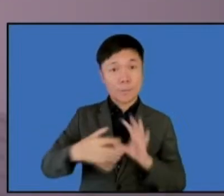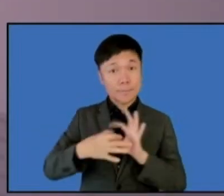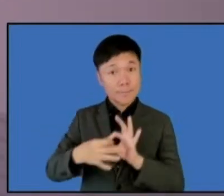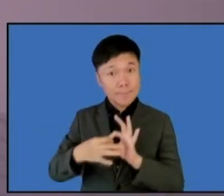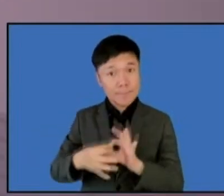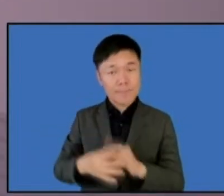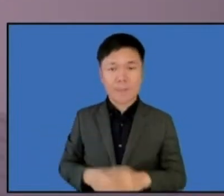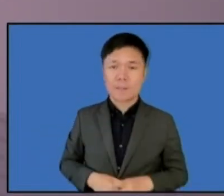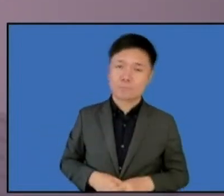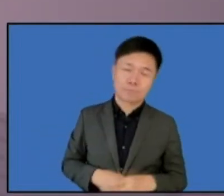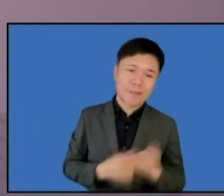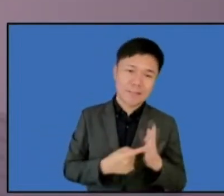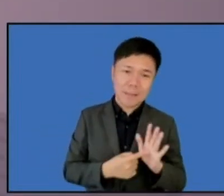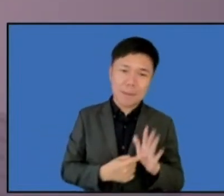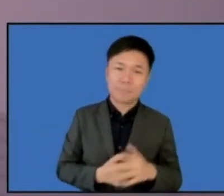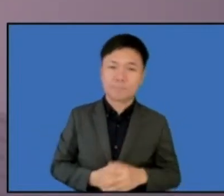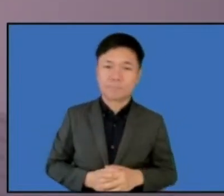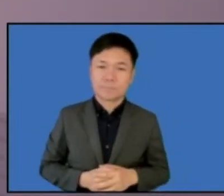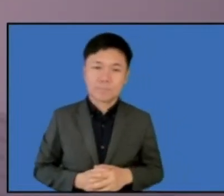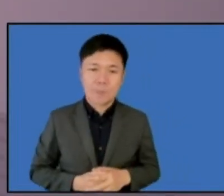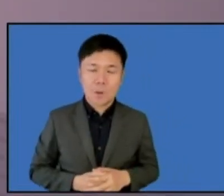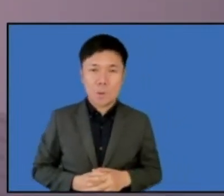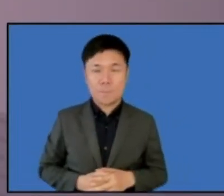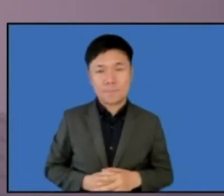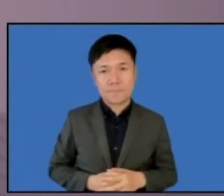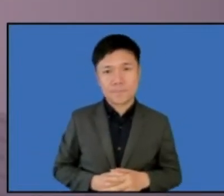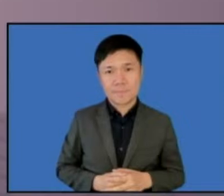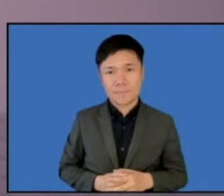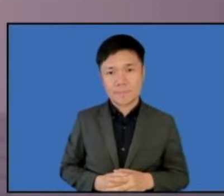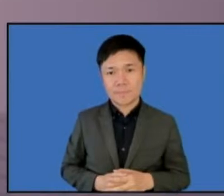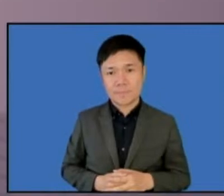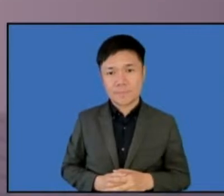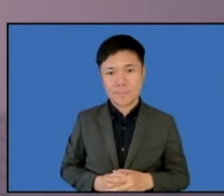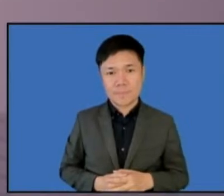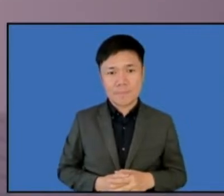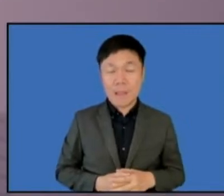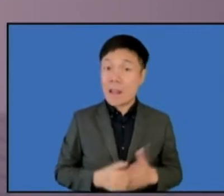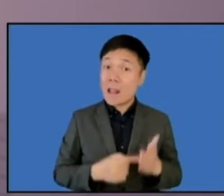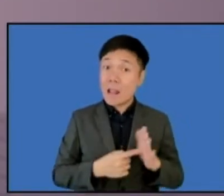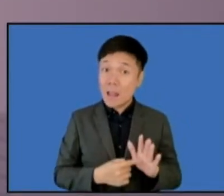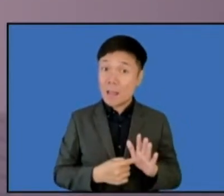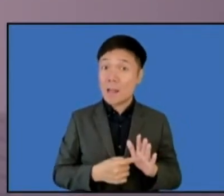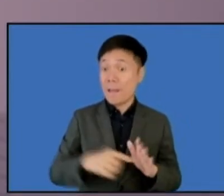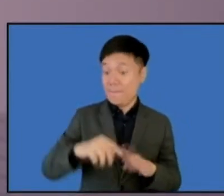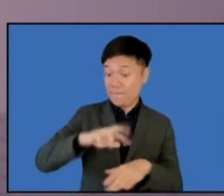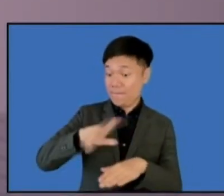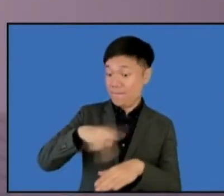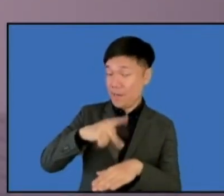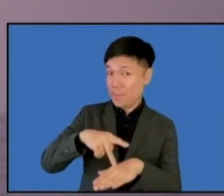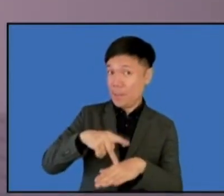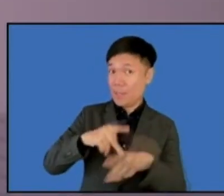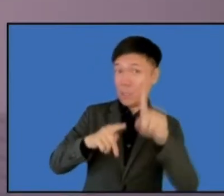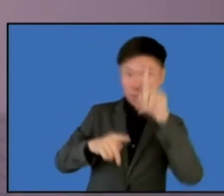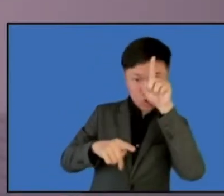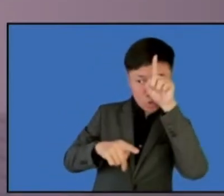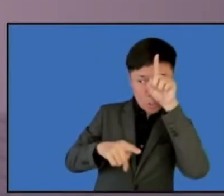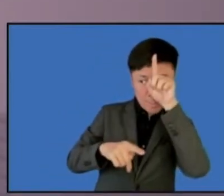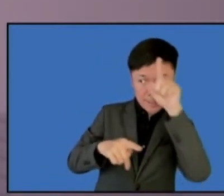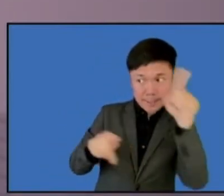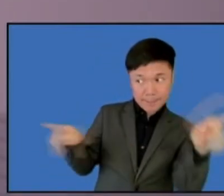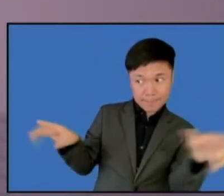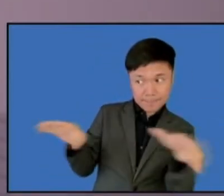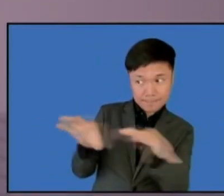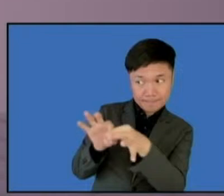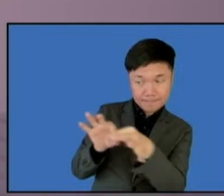know, for example, at least we are constantly looking at the Philippine bilateral agreement with Germany, which has been